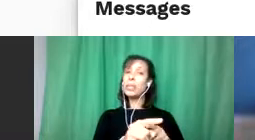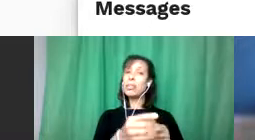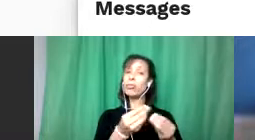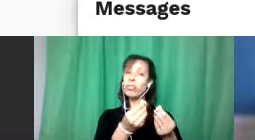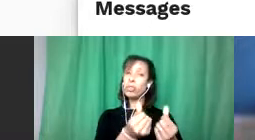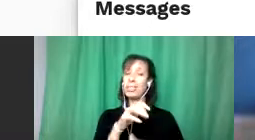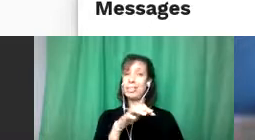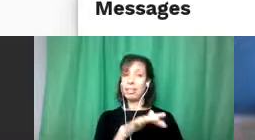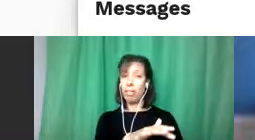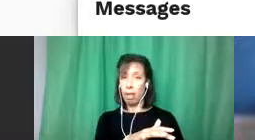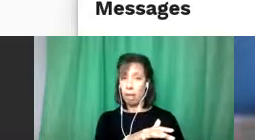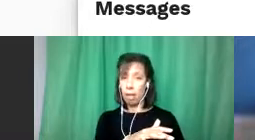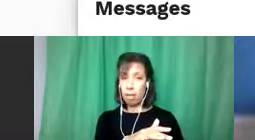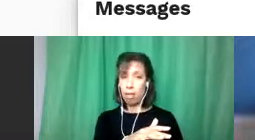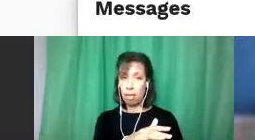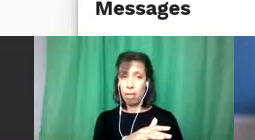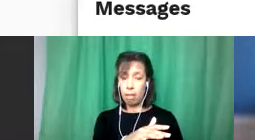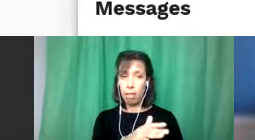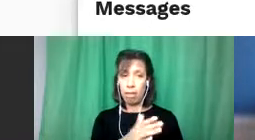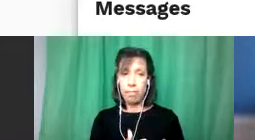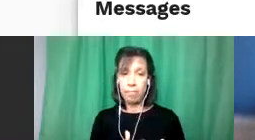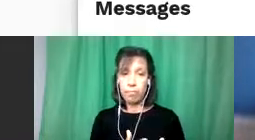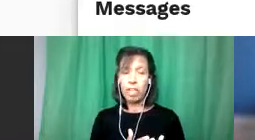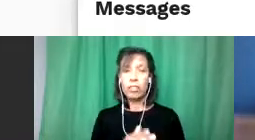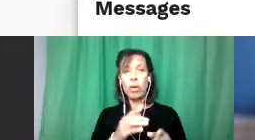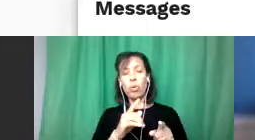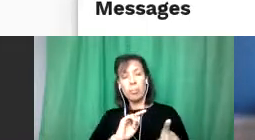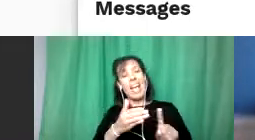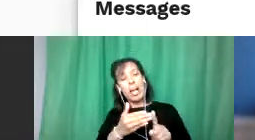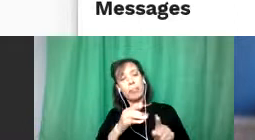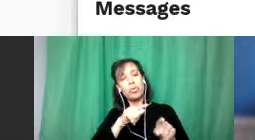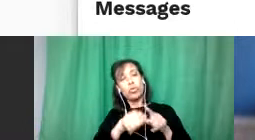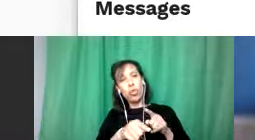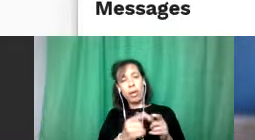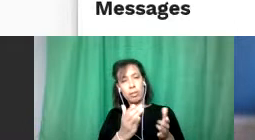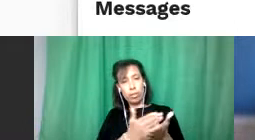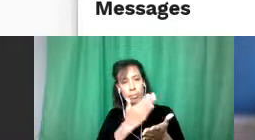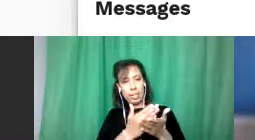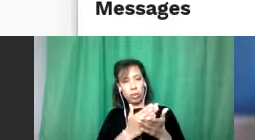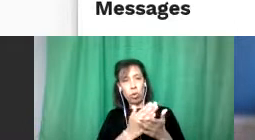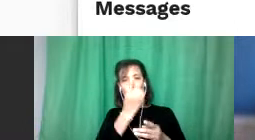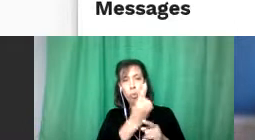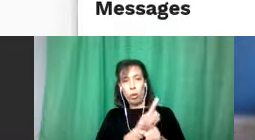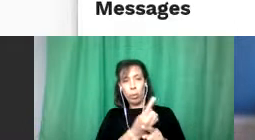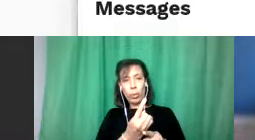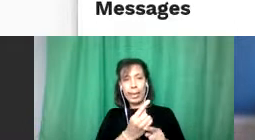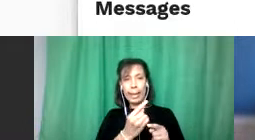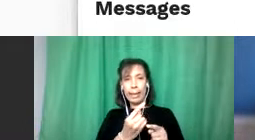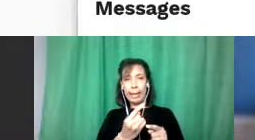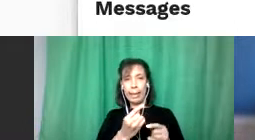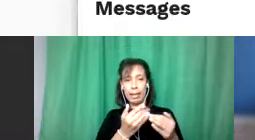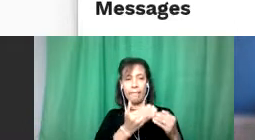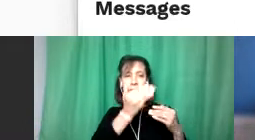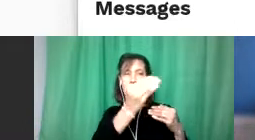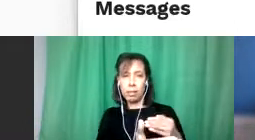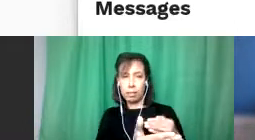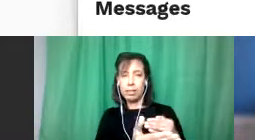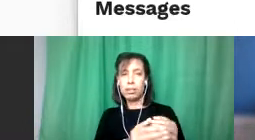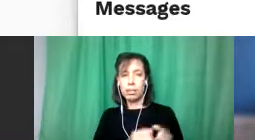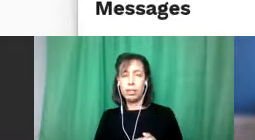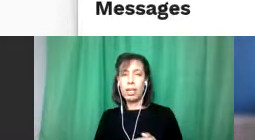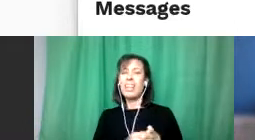So I'm going to keep it in at least a week in advance, so you can kind of keep ahead if you want to. And there again will be pre-session